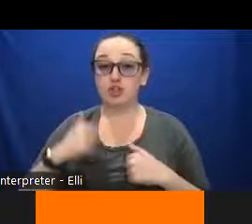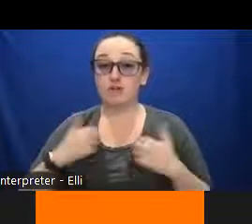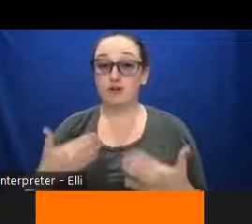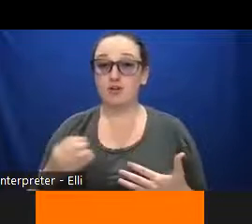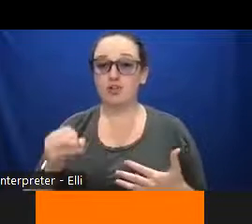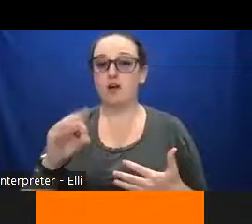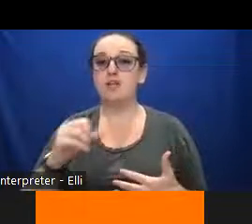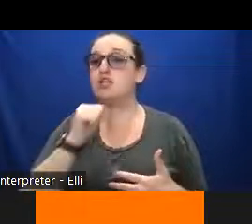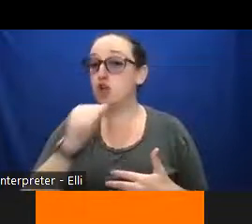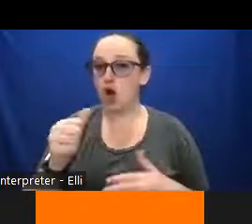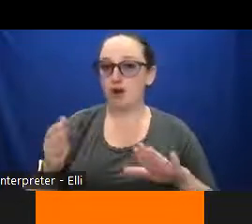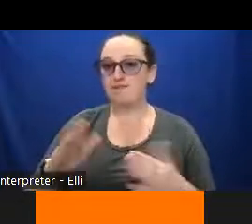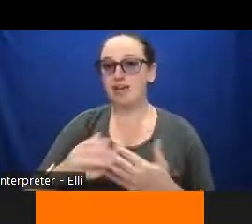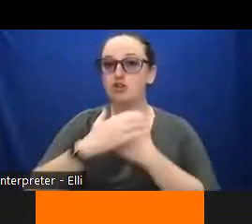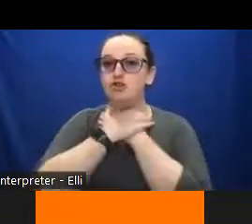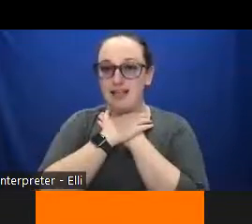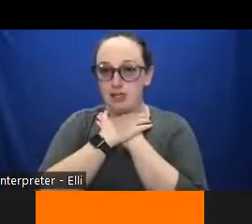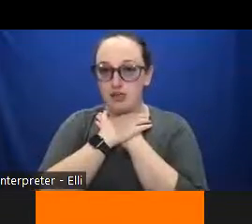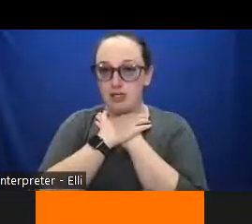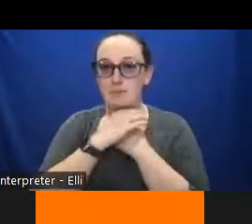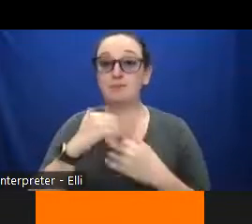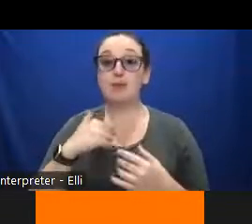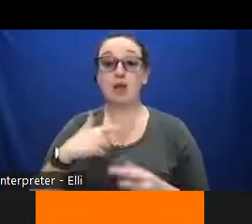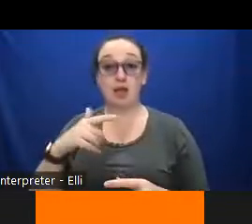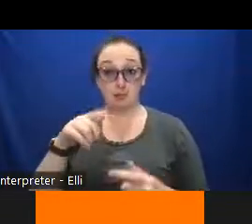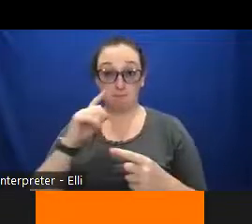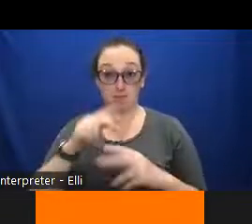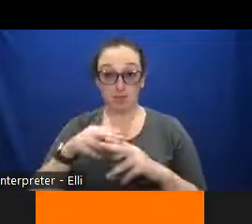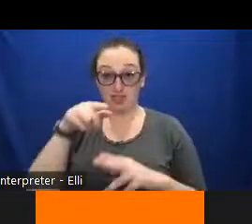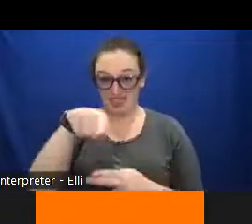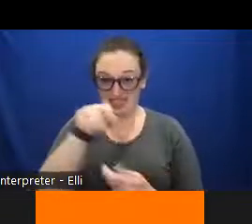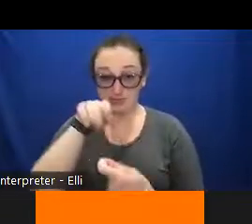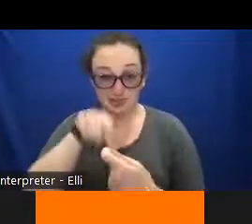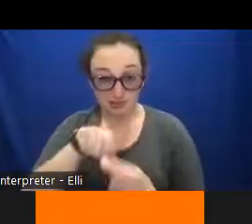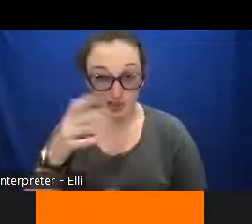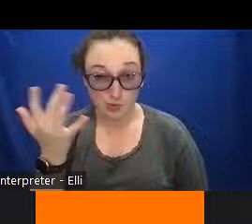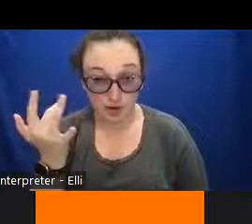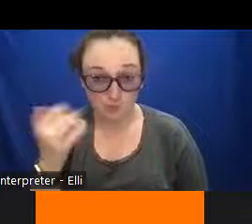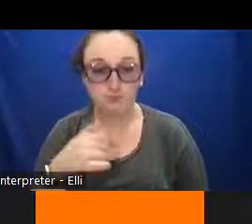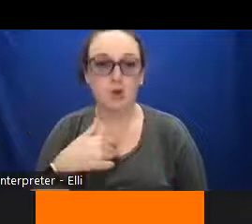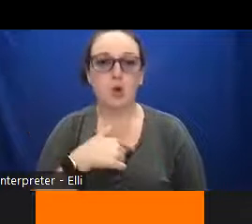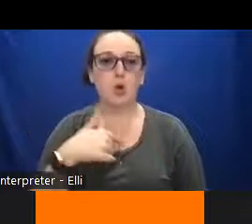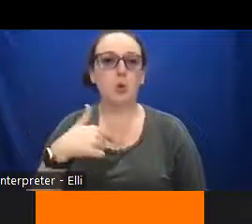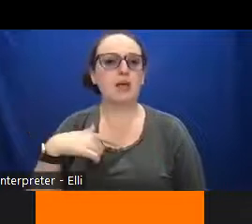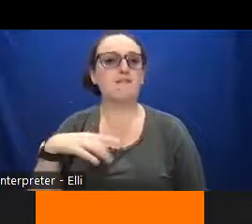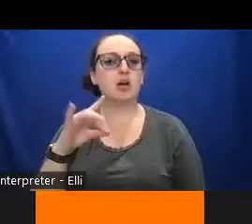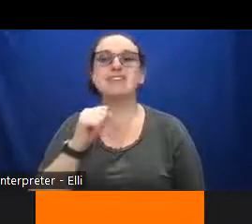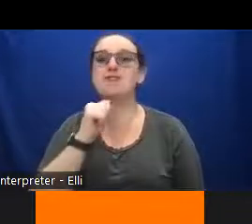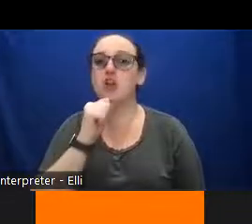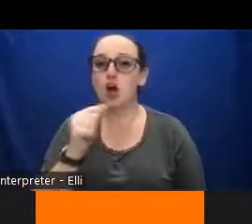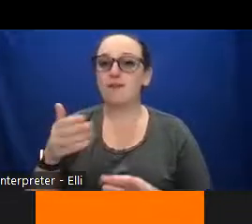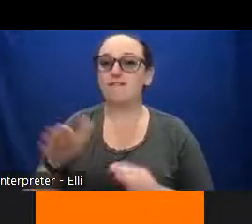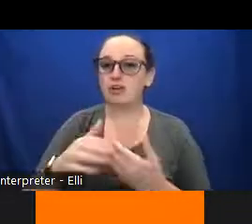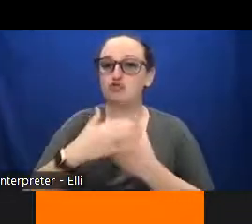non-fatal strangulation. And the reason that I specifically point this out is because we have found that non-fatal